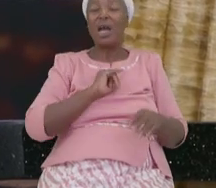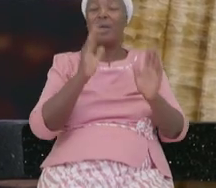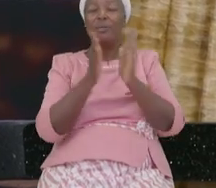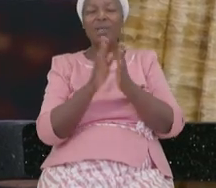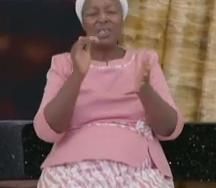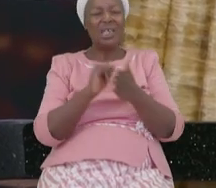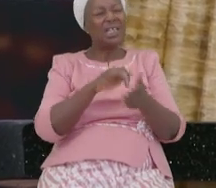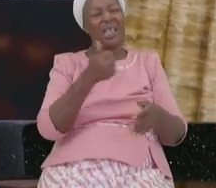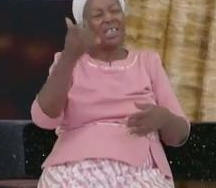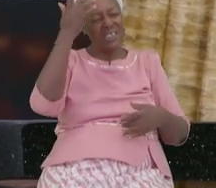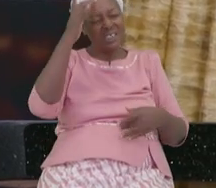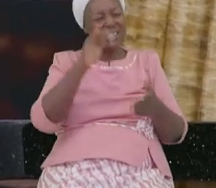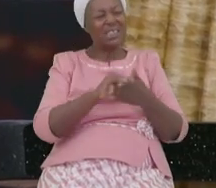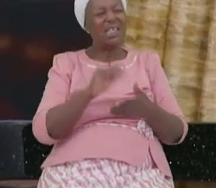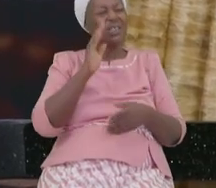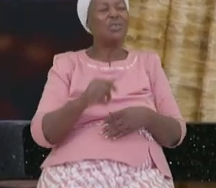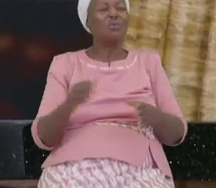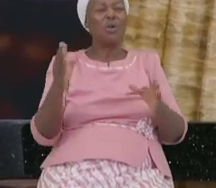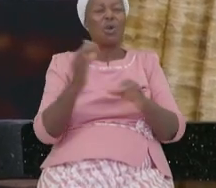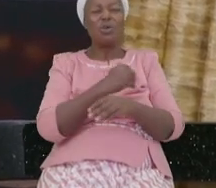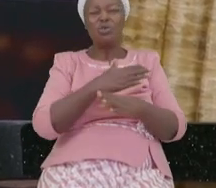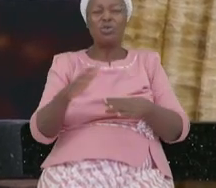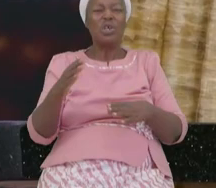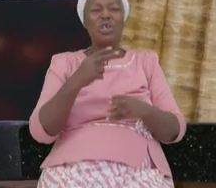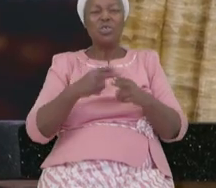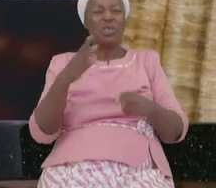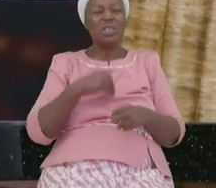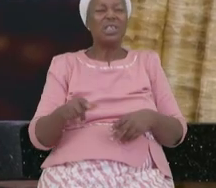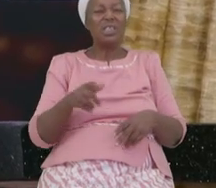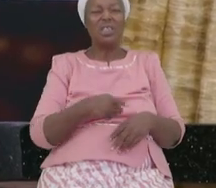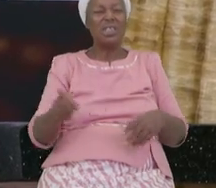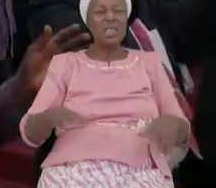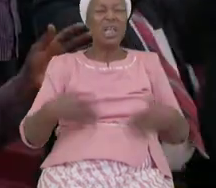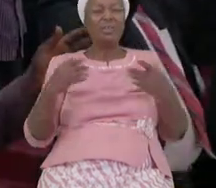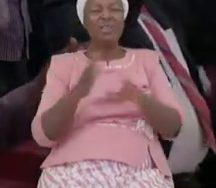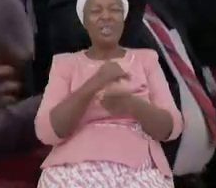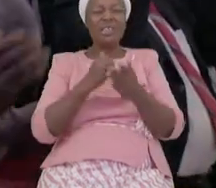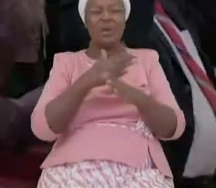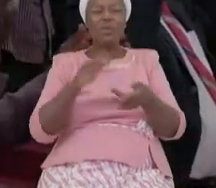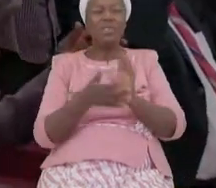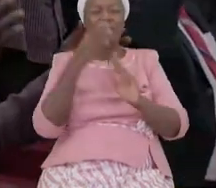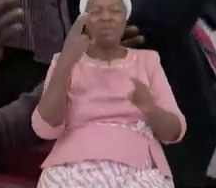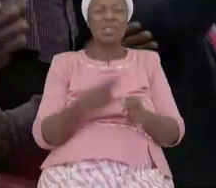any disease that will cut short their lives, take it away in Jesus' name.